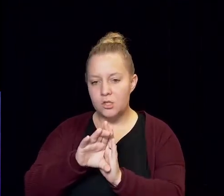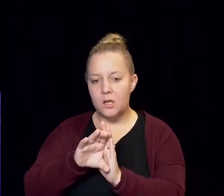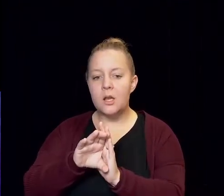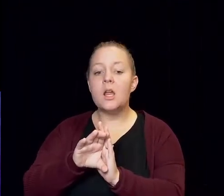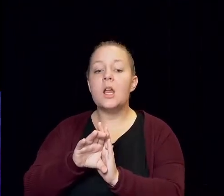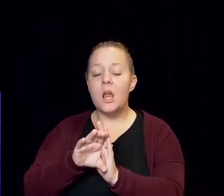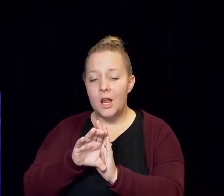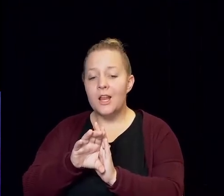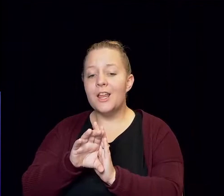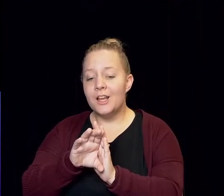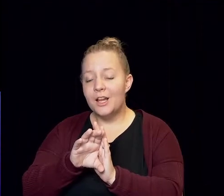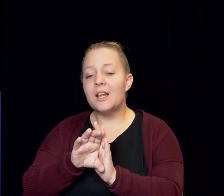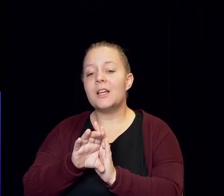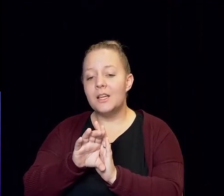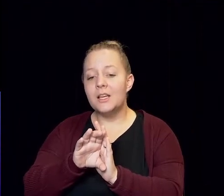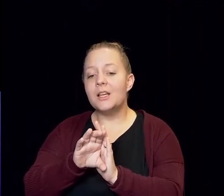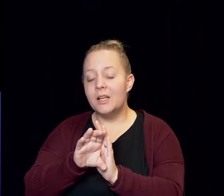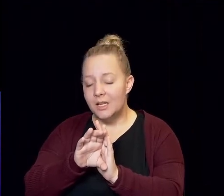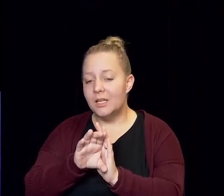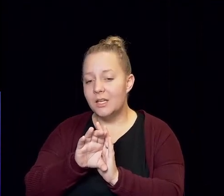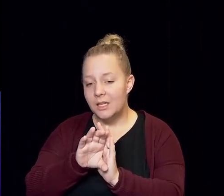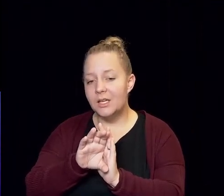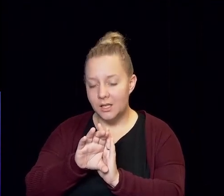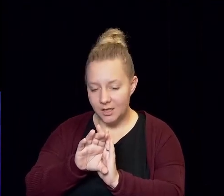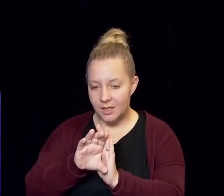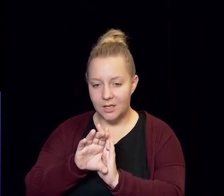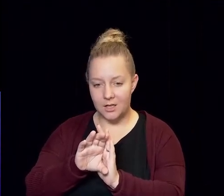as 1.5 characters